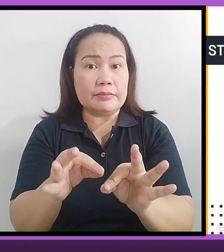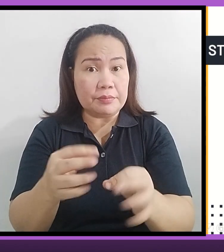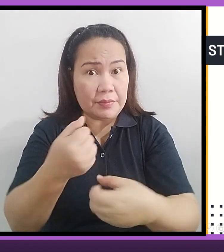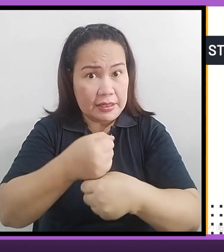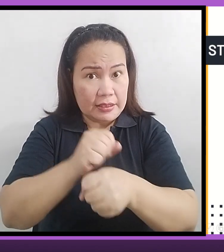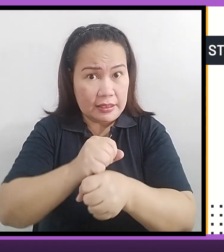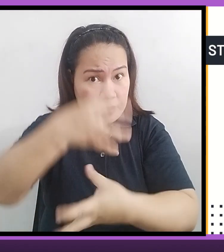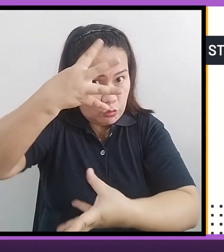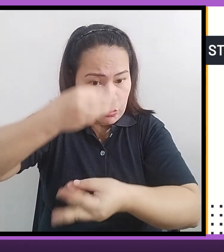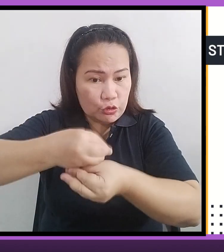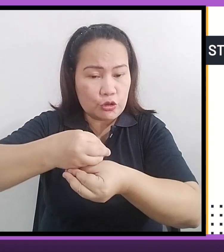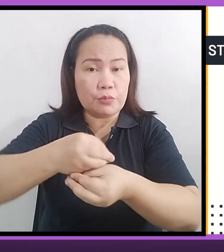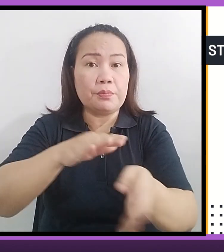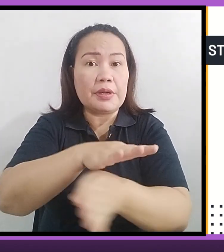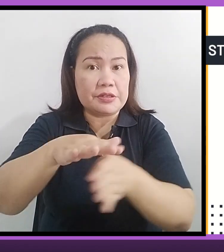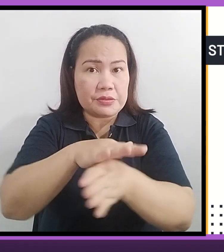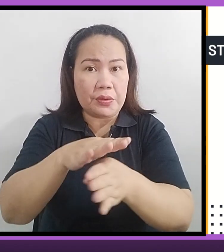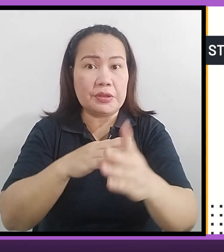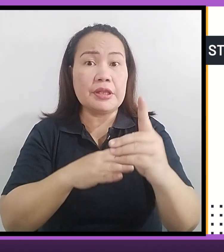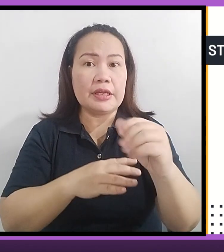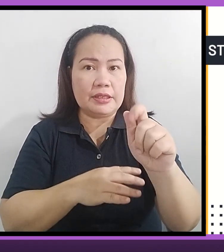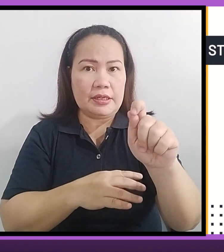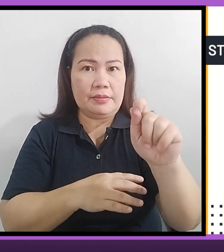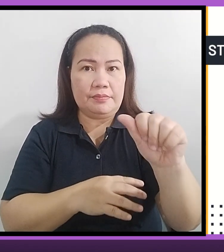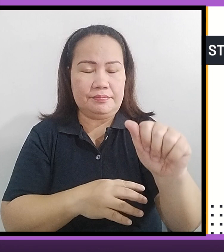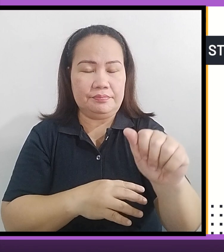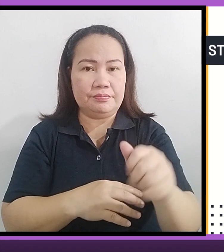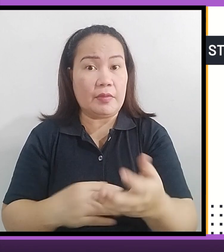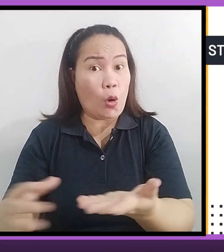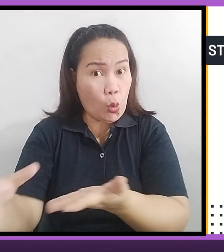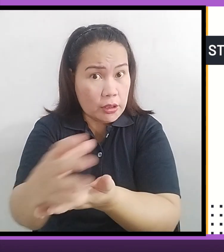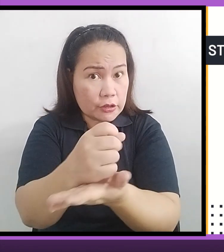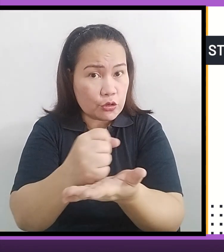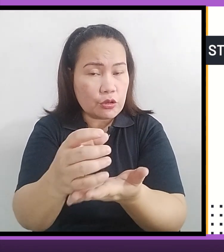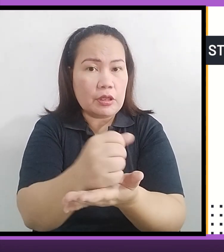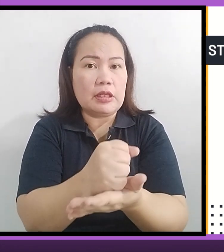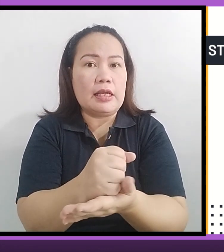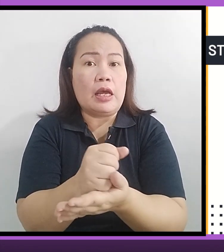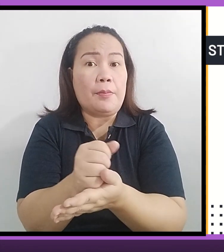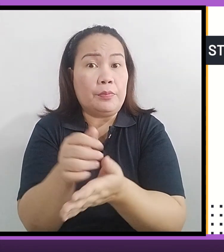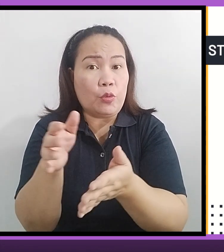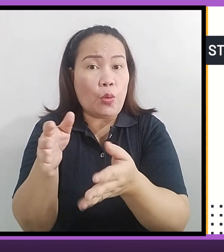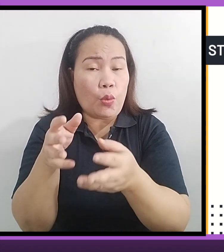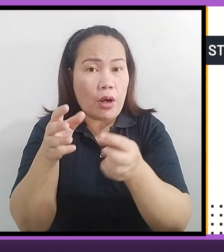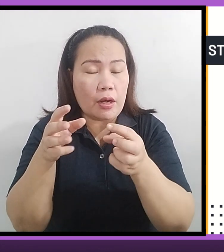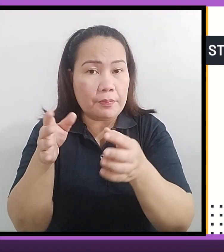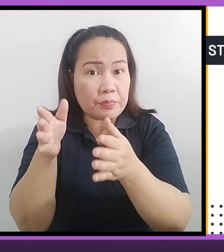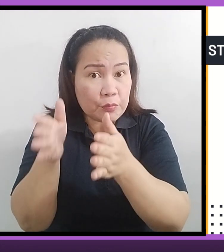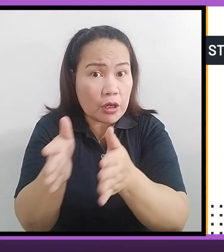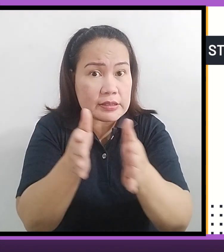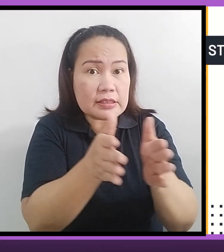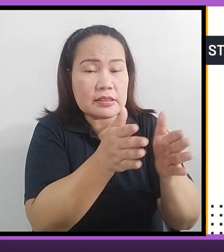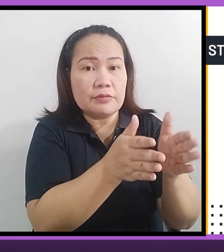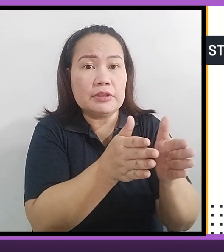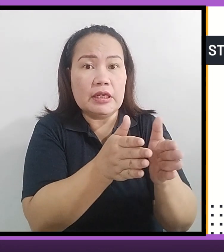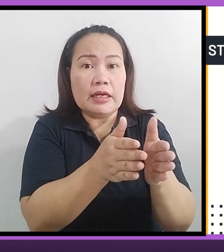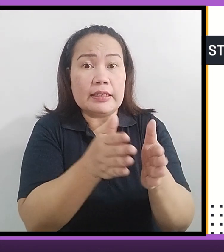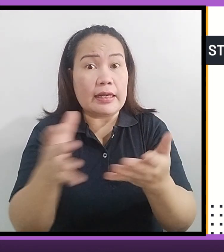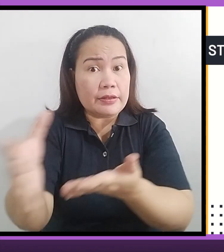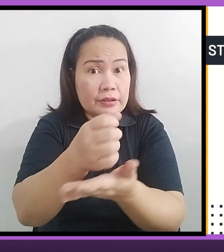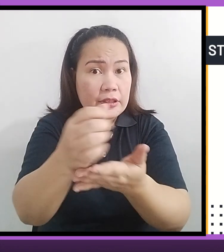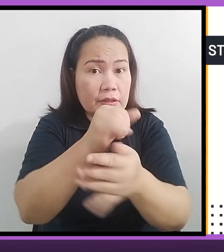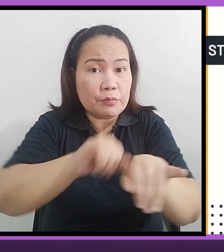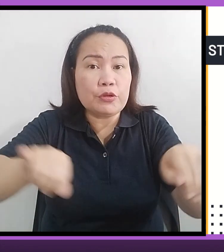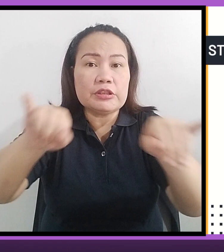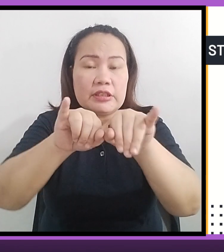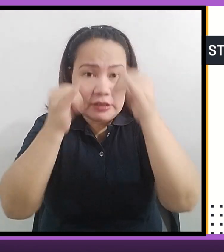the data. So when we say collection, it means that it's a process of gathering relevant information